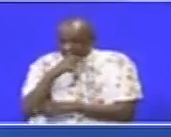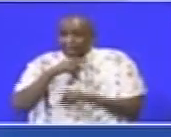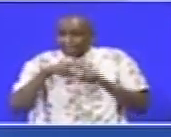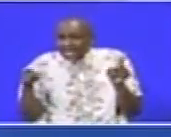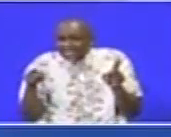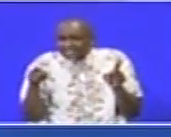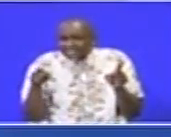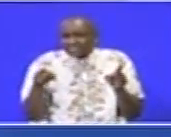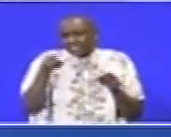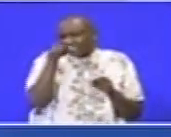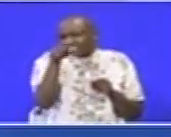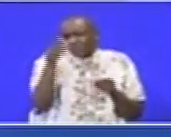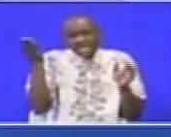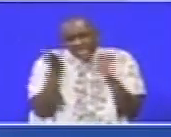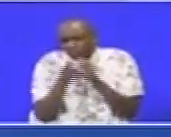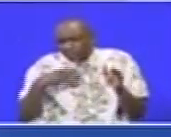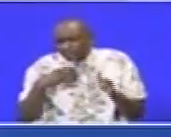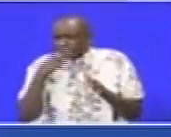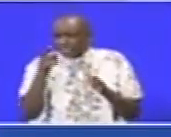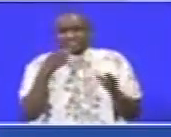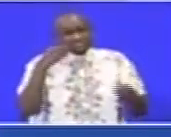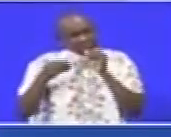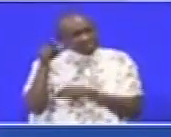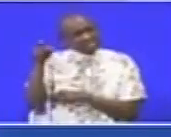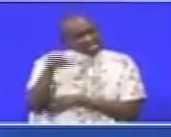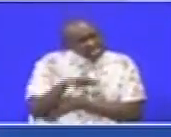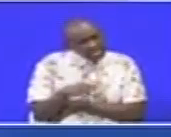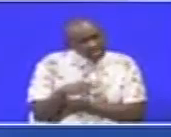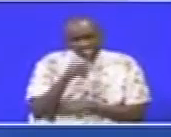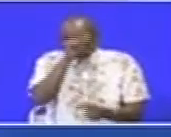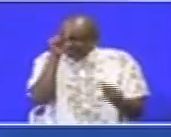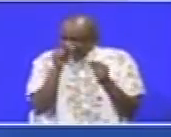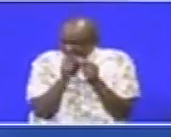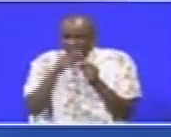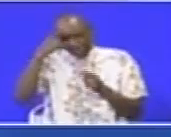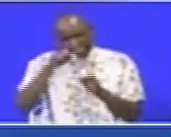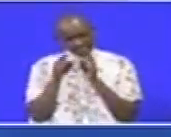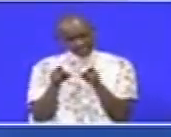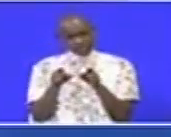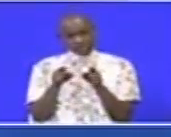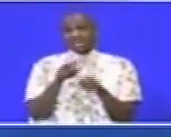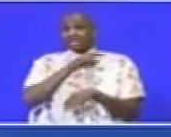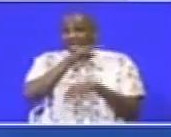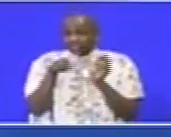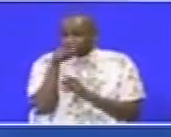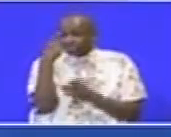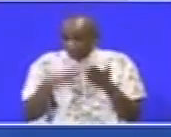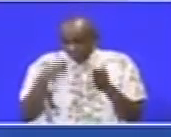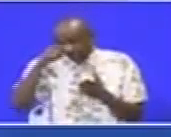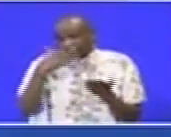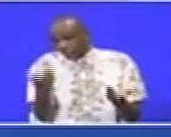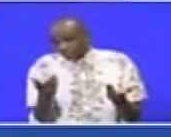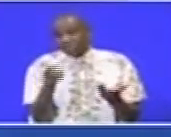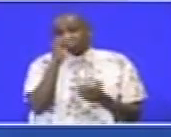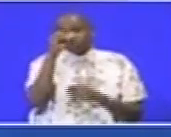hardly any reliable records of people living with disability, and more specific, blindness. The national prevalence of blindness is estimated